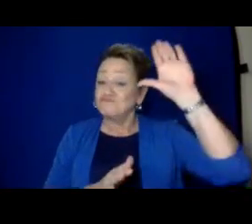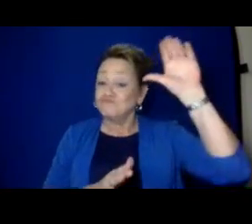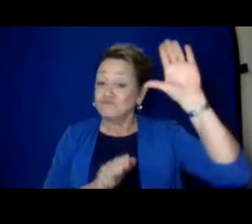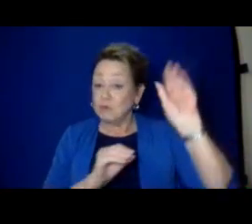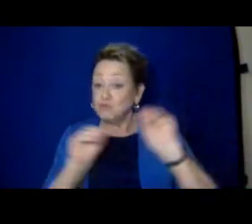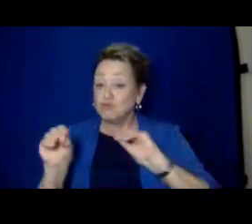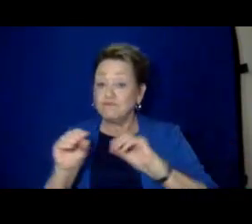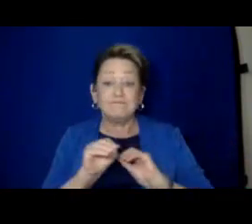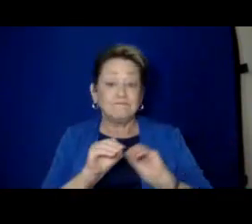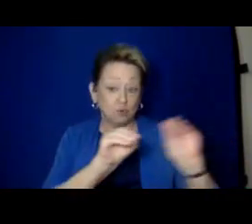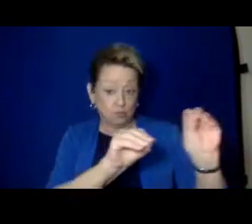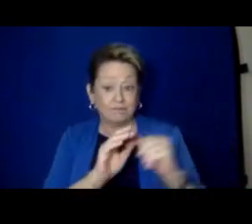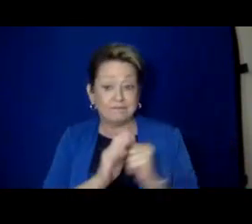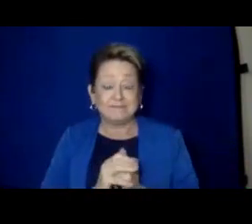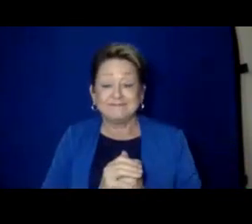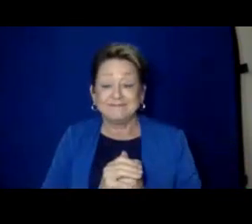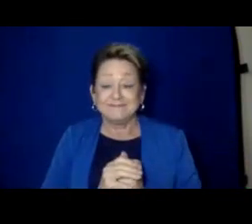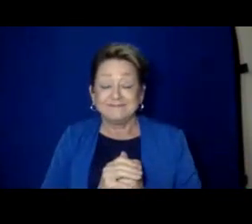Motion? So moved.